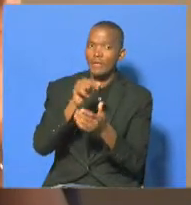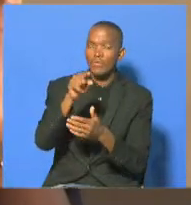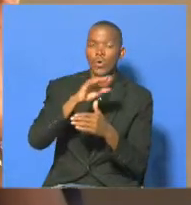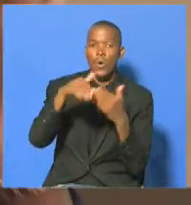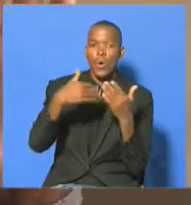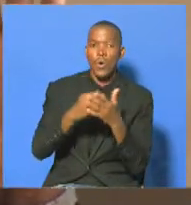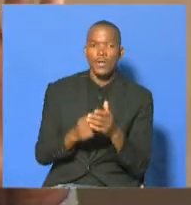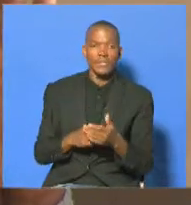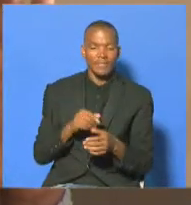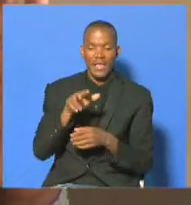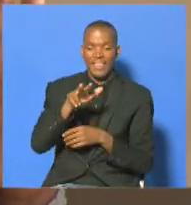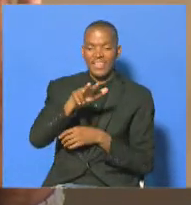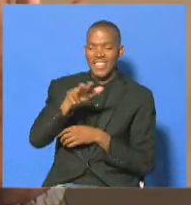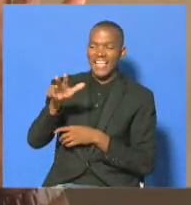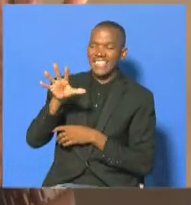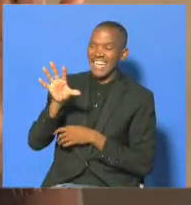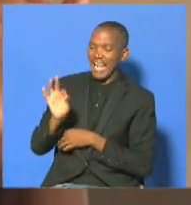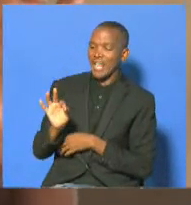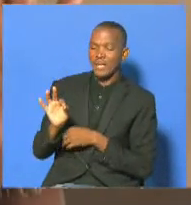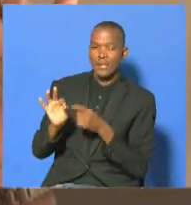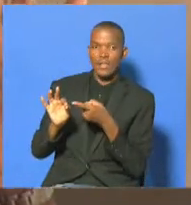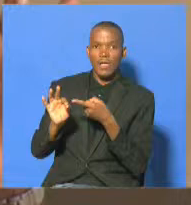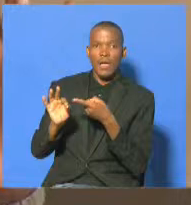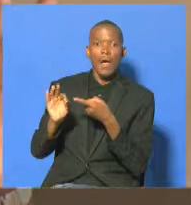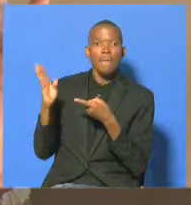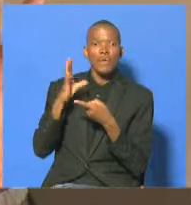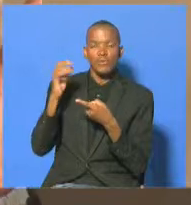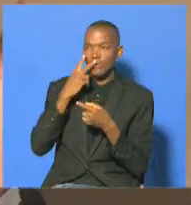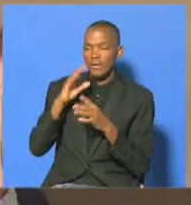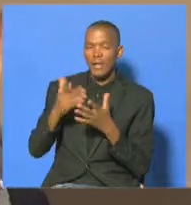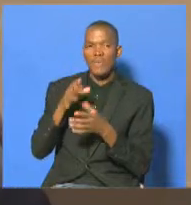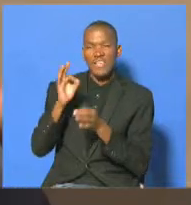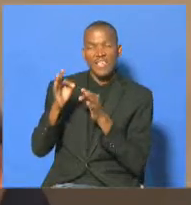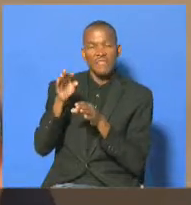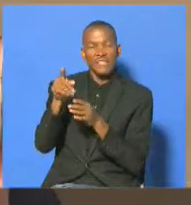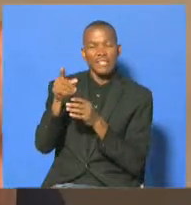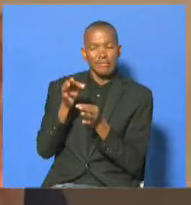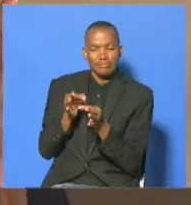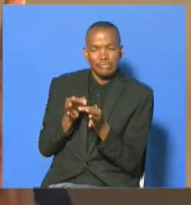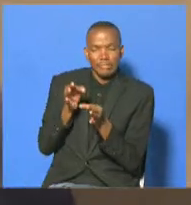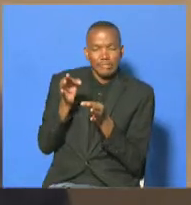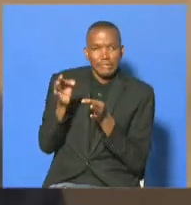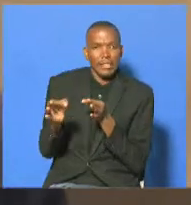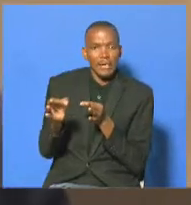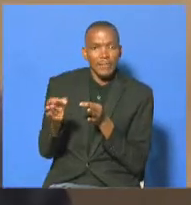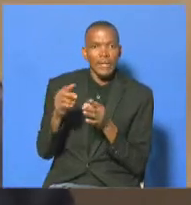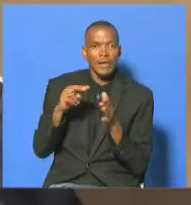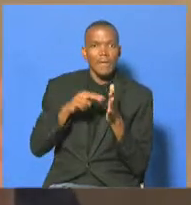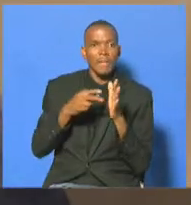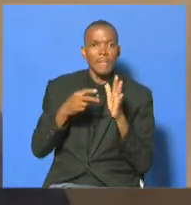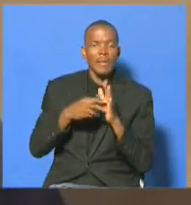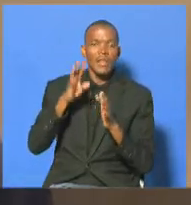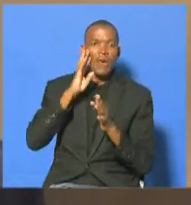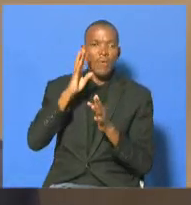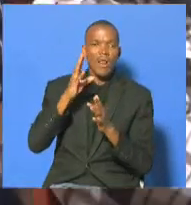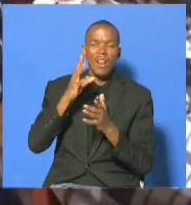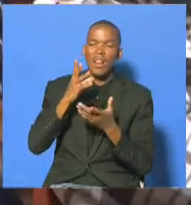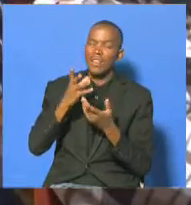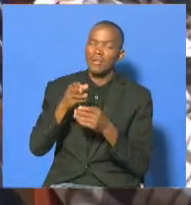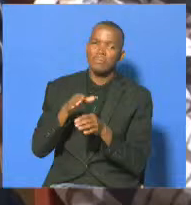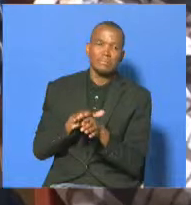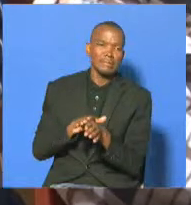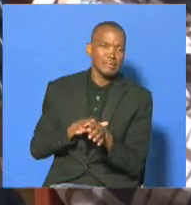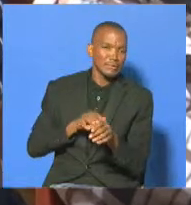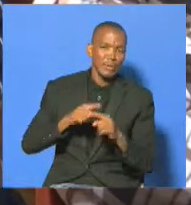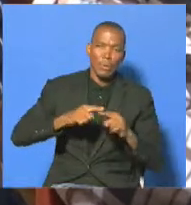ba 39 ka gore re lebile le gore ga e kata ya nna bonya ko gore re kata ra goga go hita. As